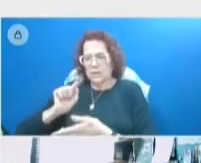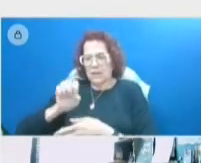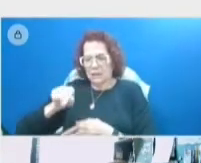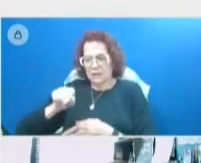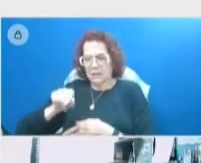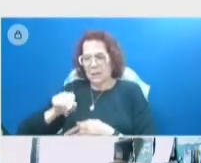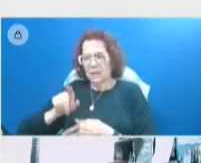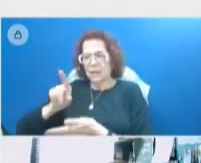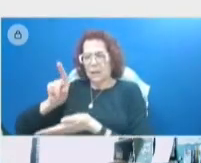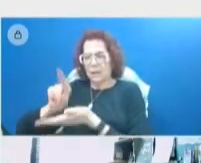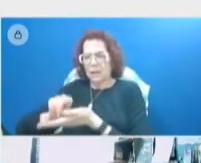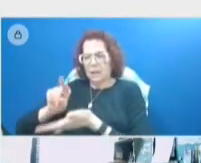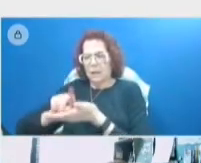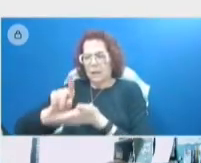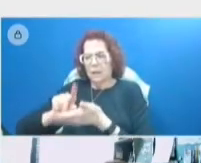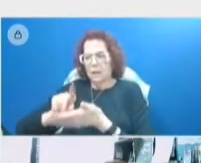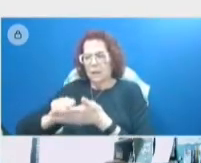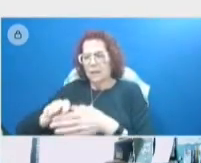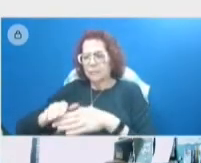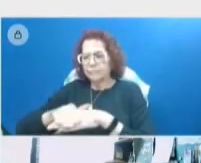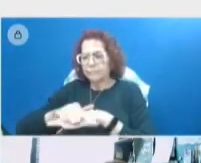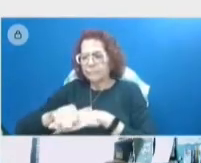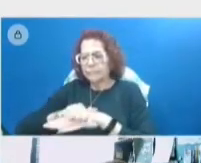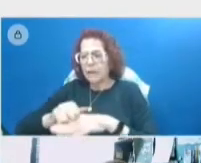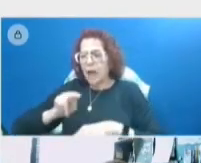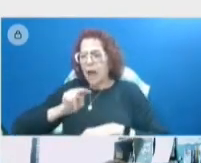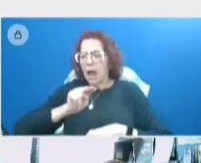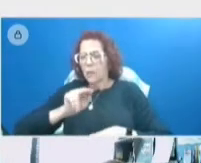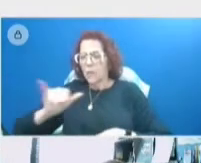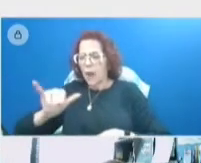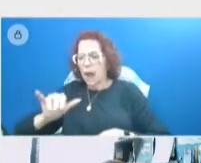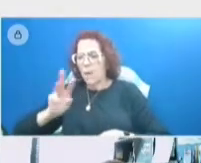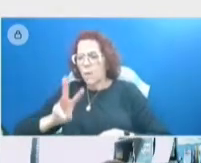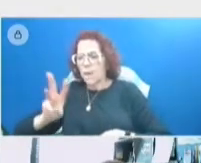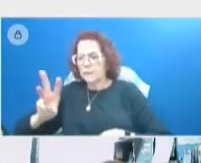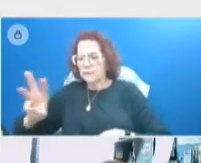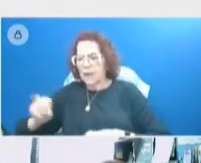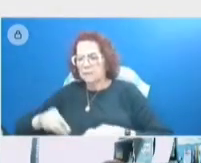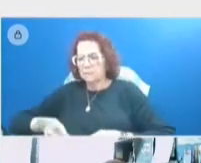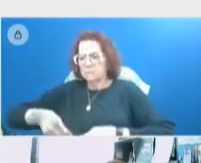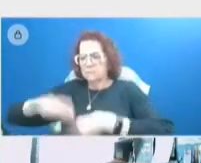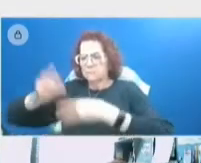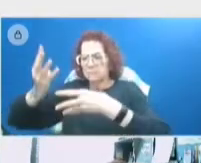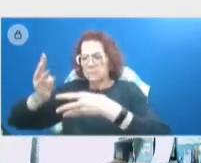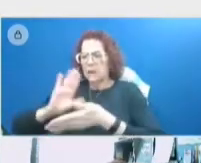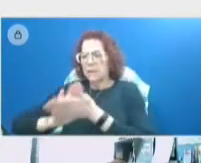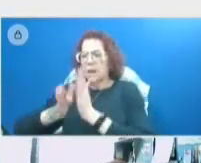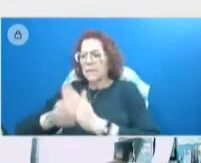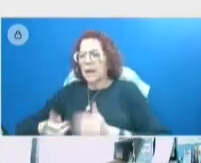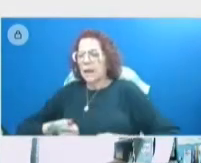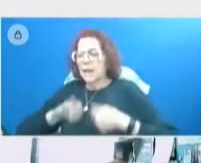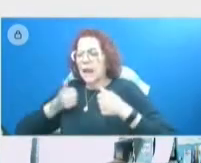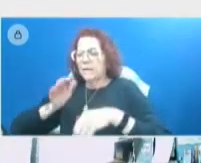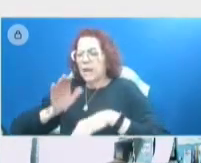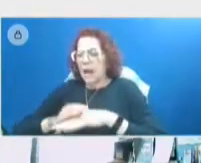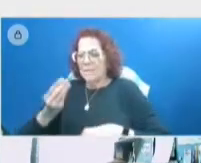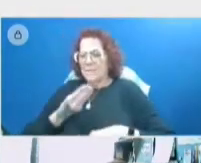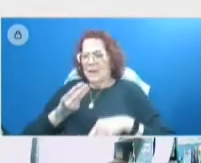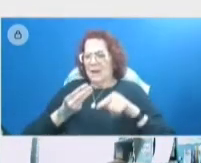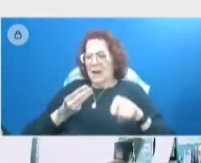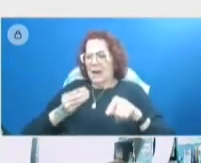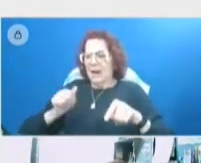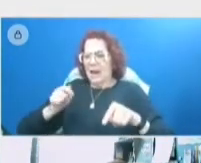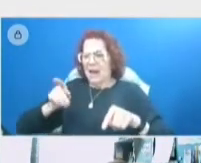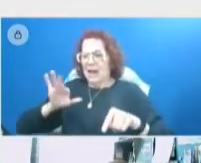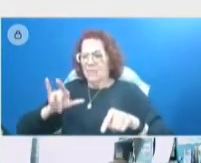platform. Those data sets went live on Monday, April 12th, I believe,